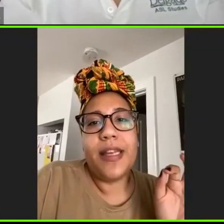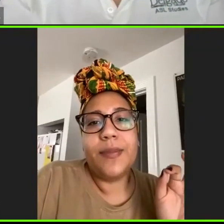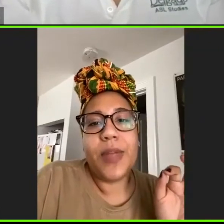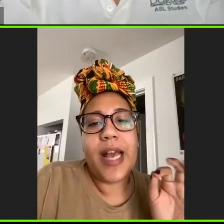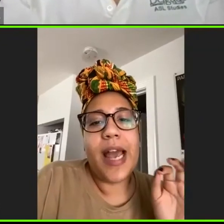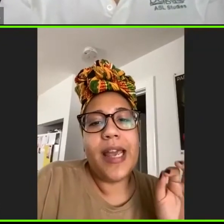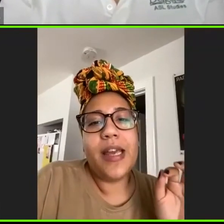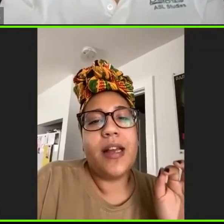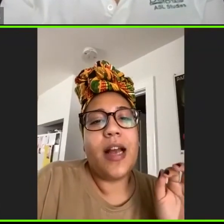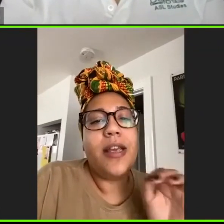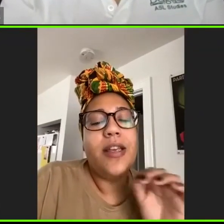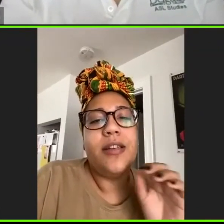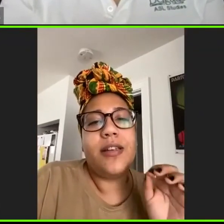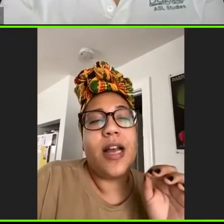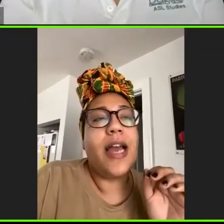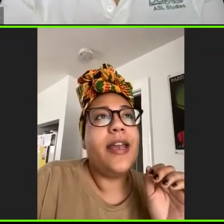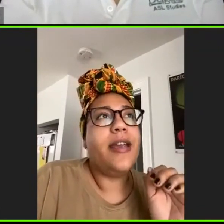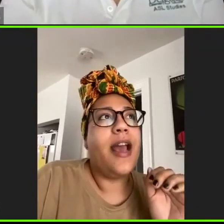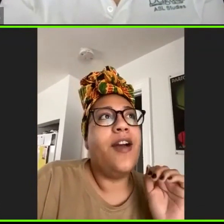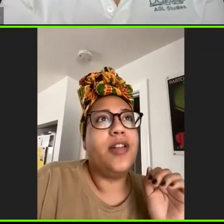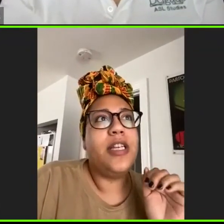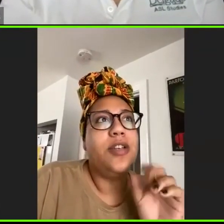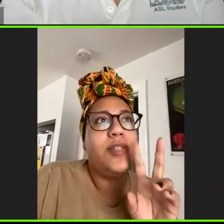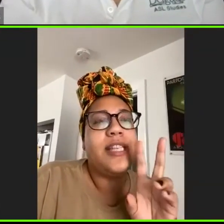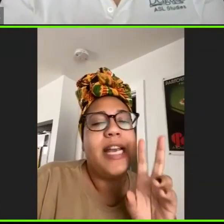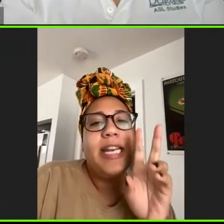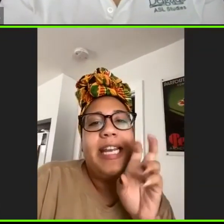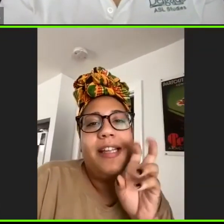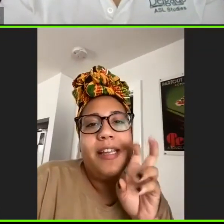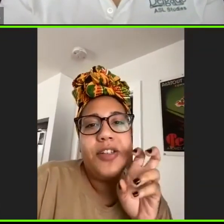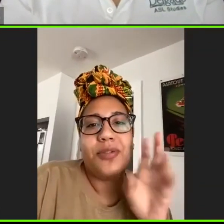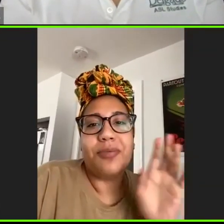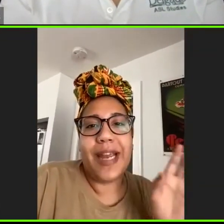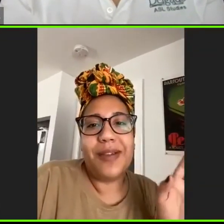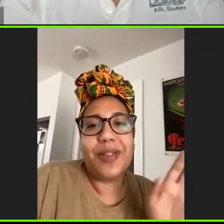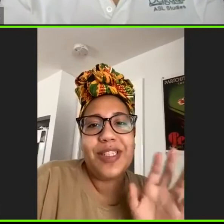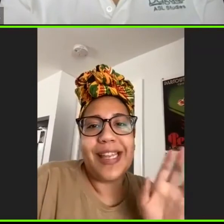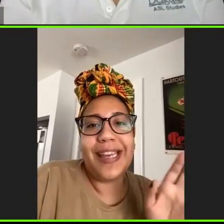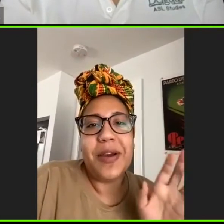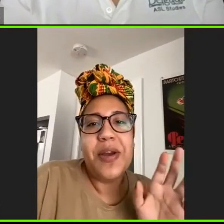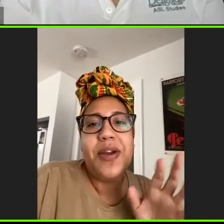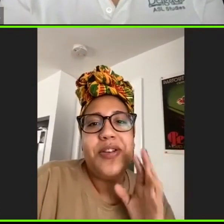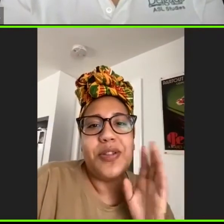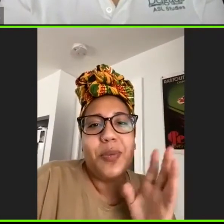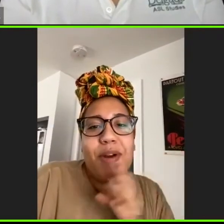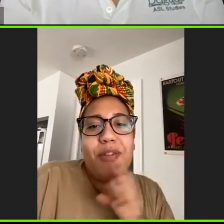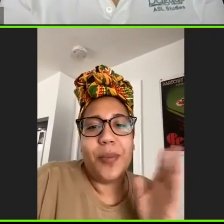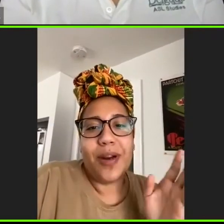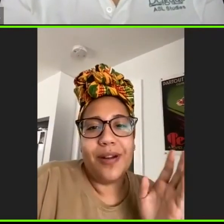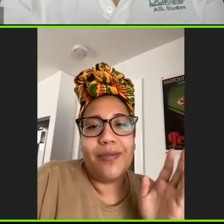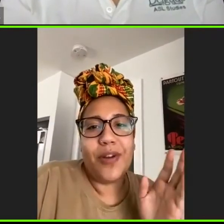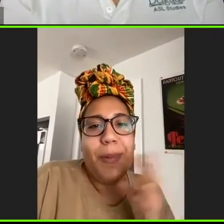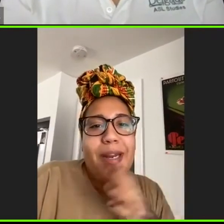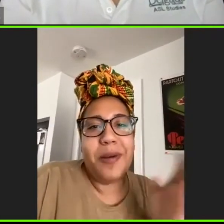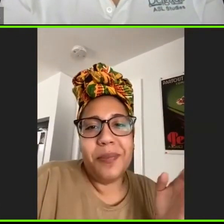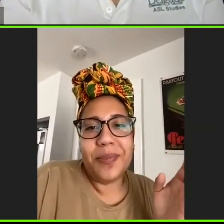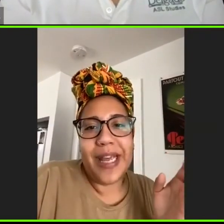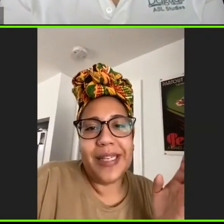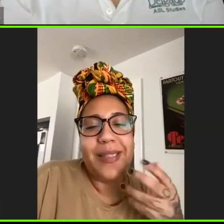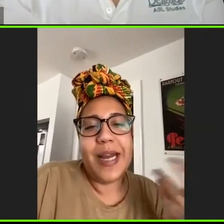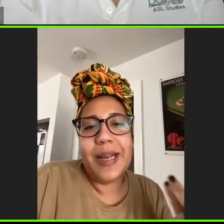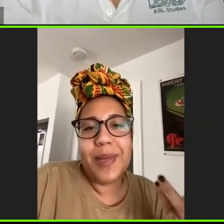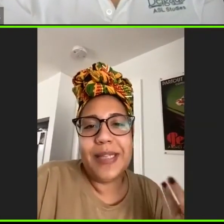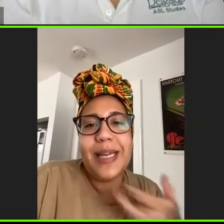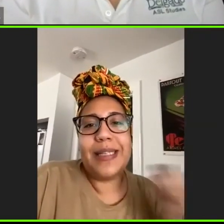big thing. Like I heavily use sign English, right? Which is like just word for word, verbatim,